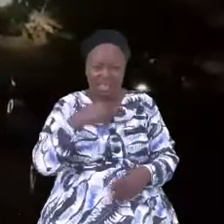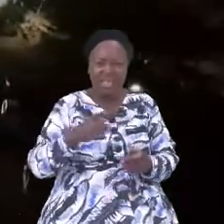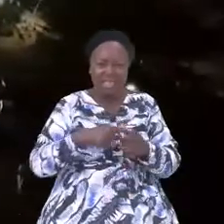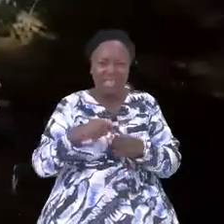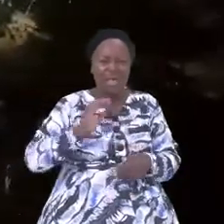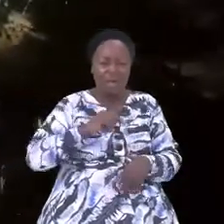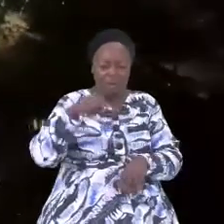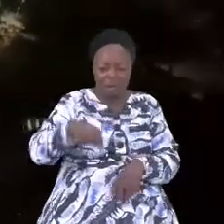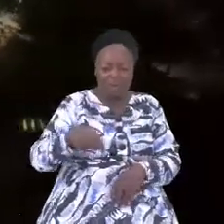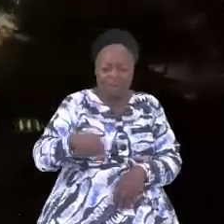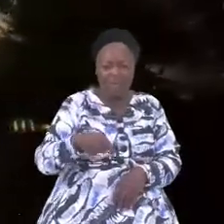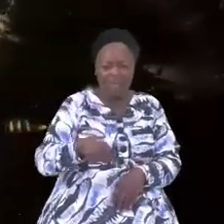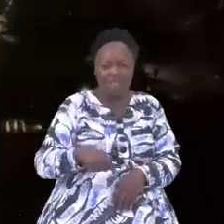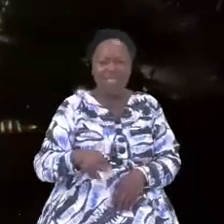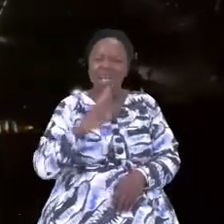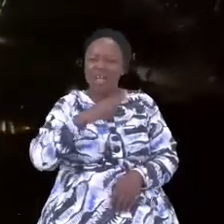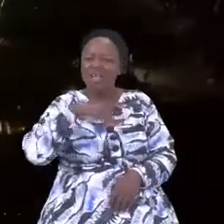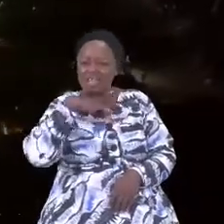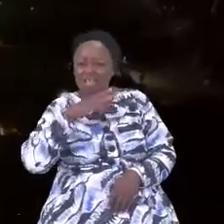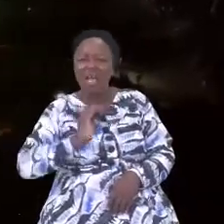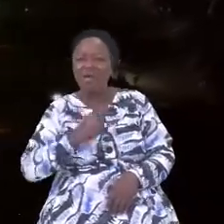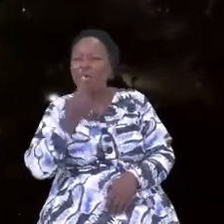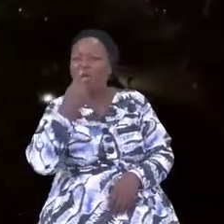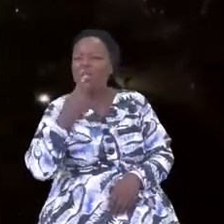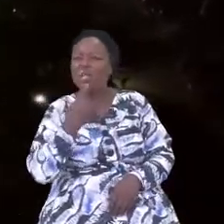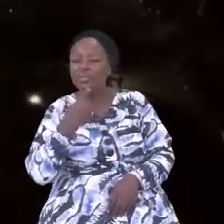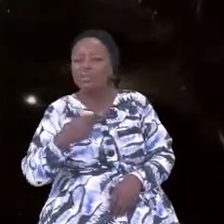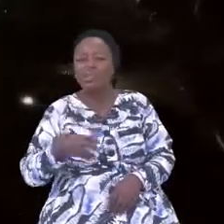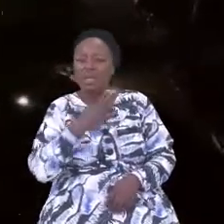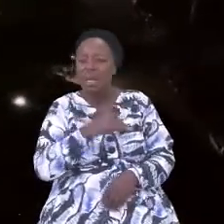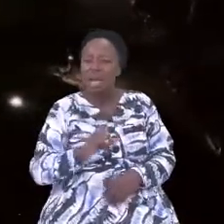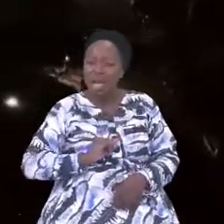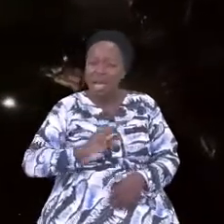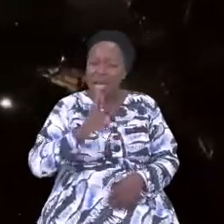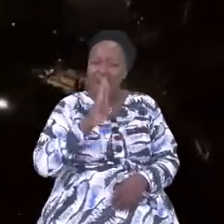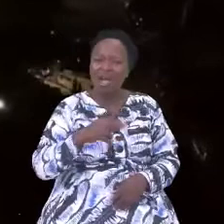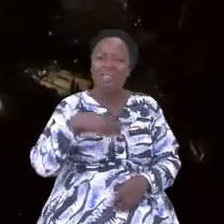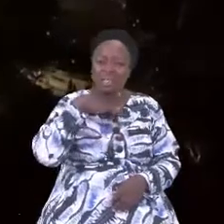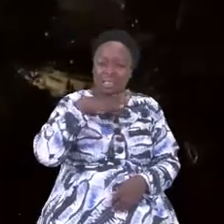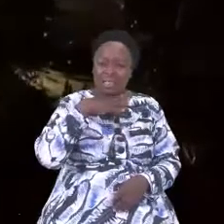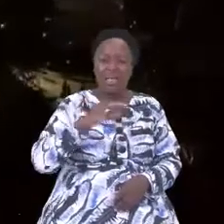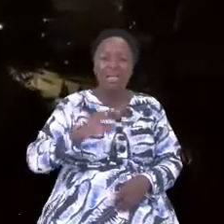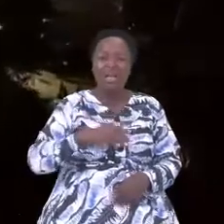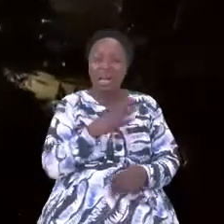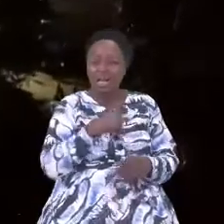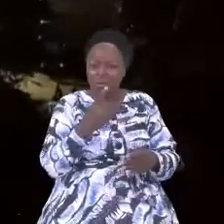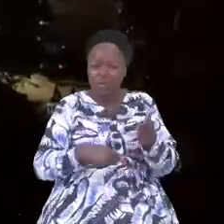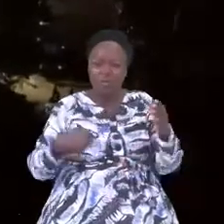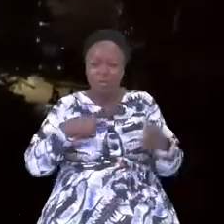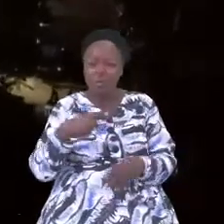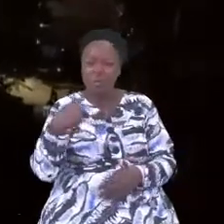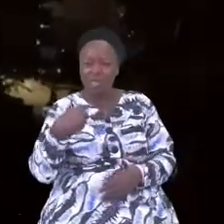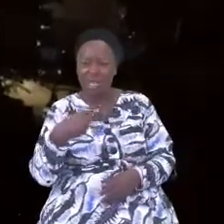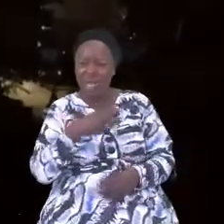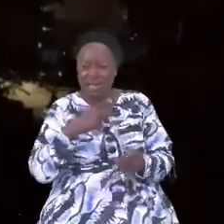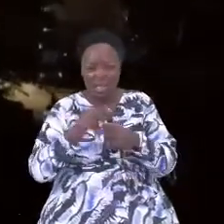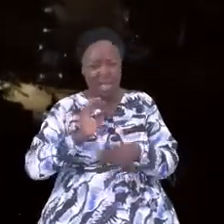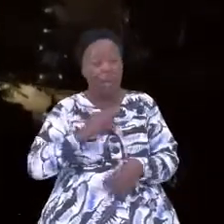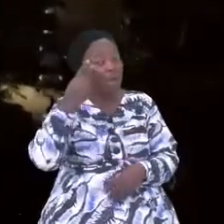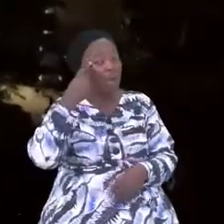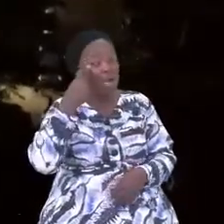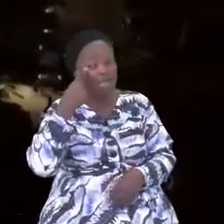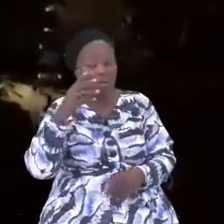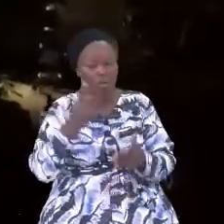involved, our lips, our tongue, what we say, our eyes, what we look at,